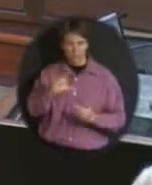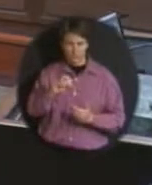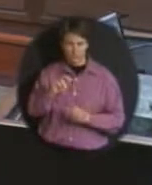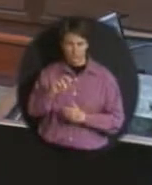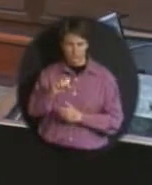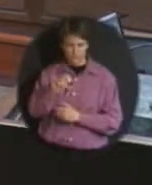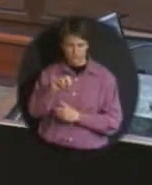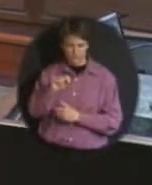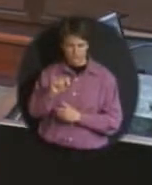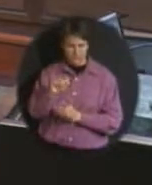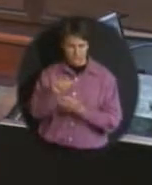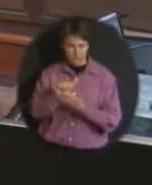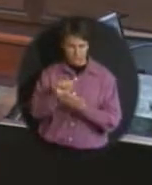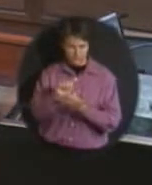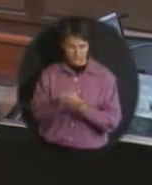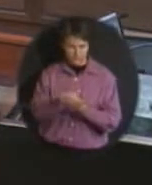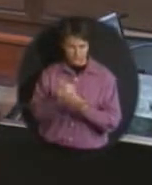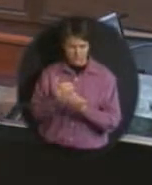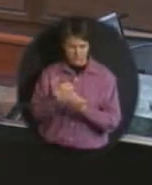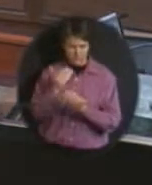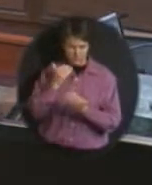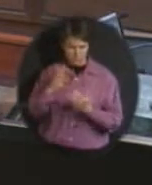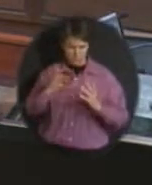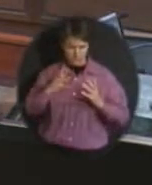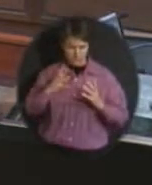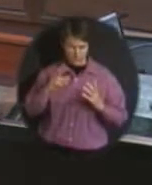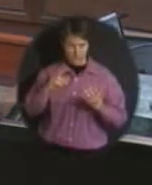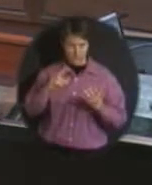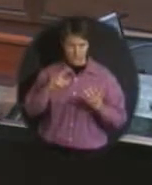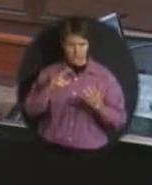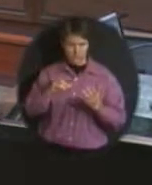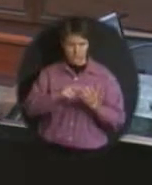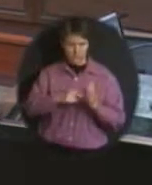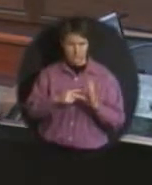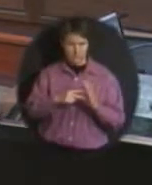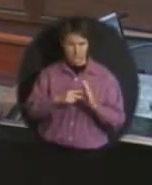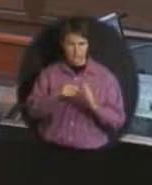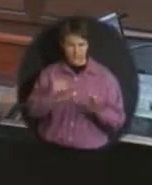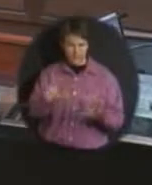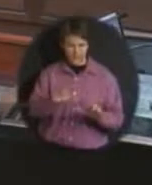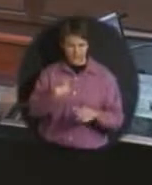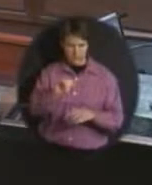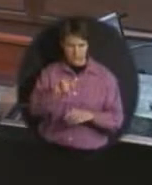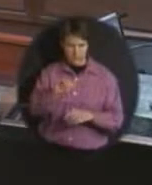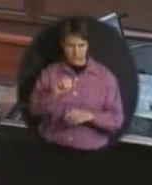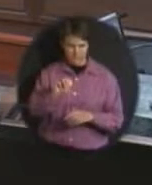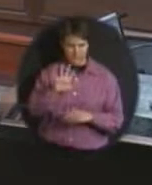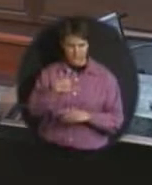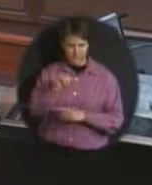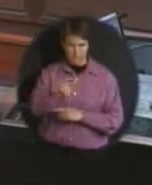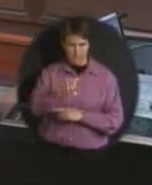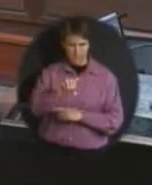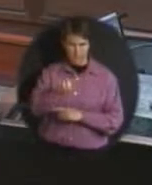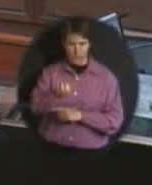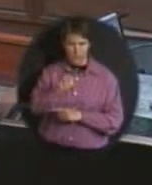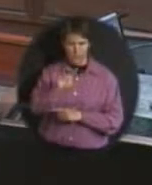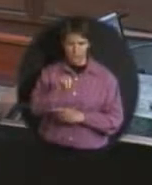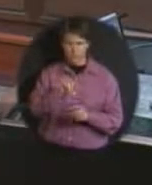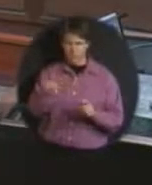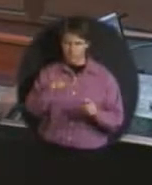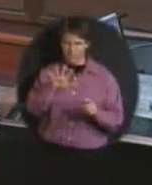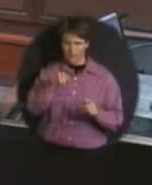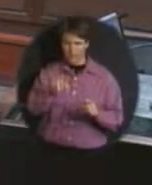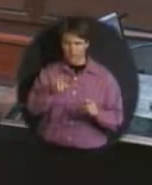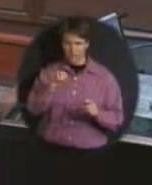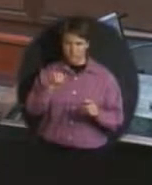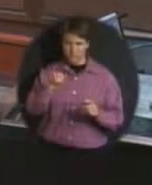agenda before our comfort break. So that would be action item 5.01 through 5.10. Typically, these